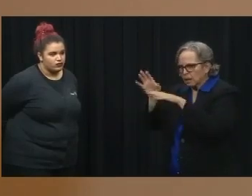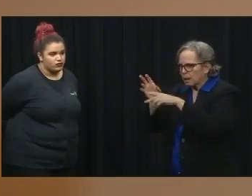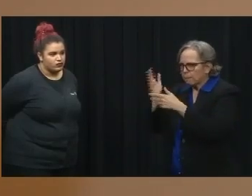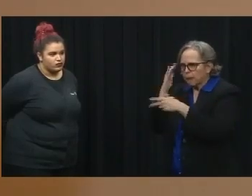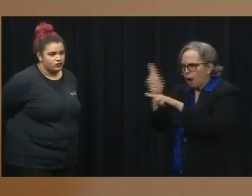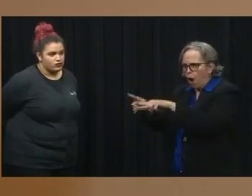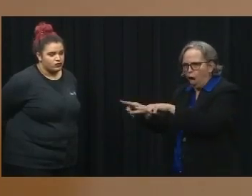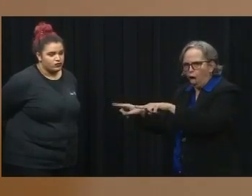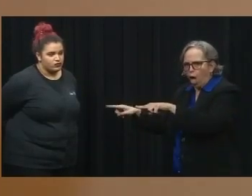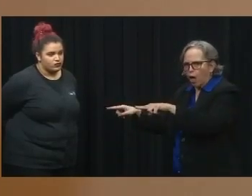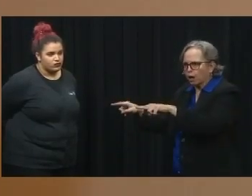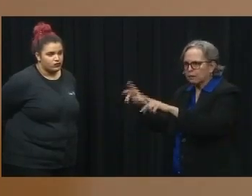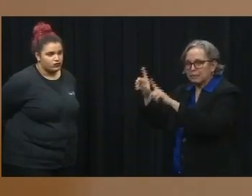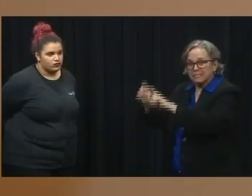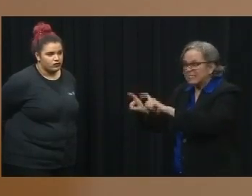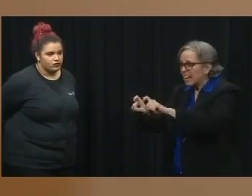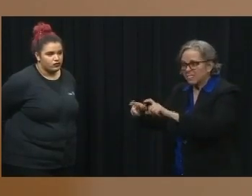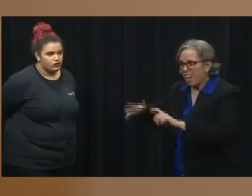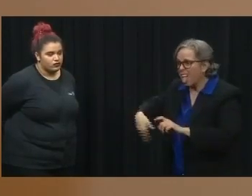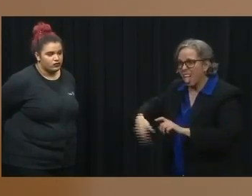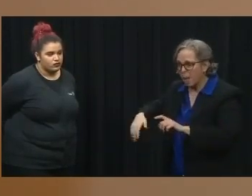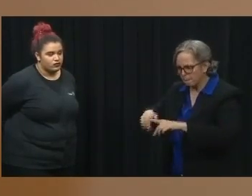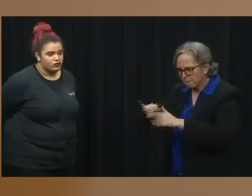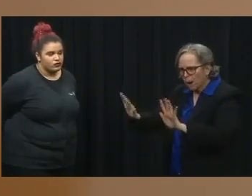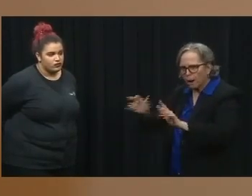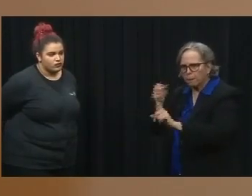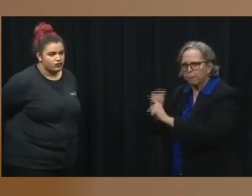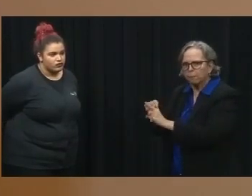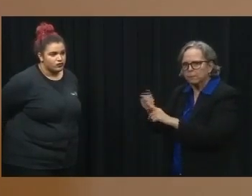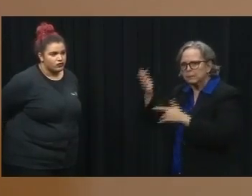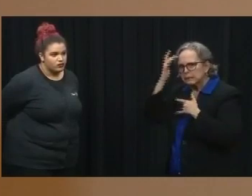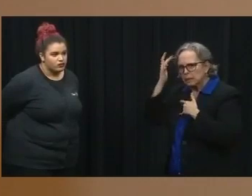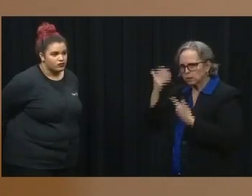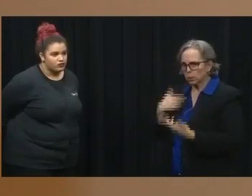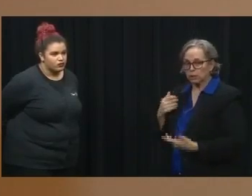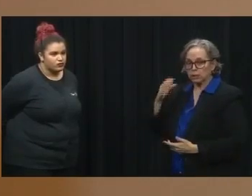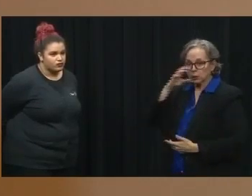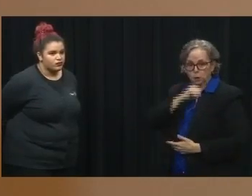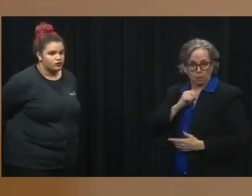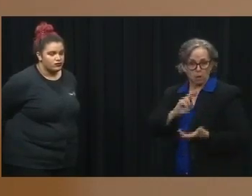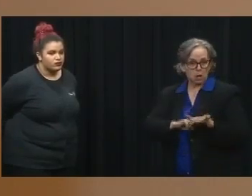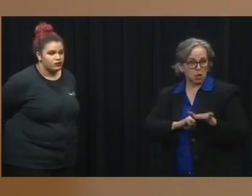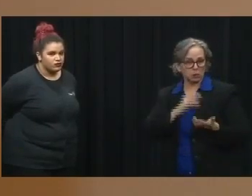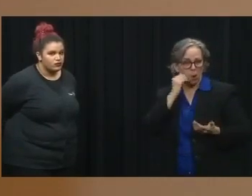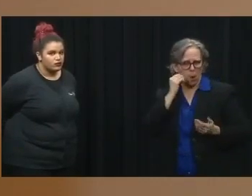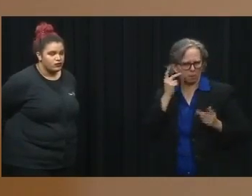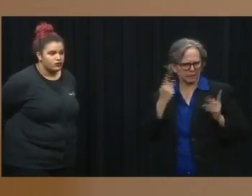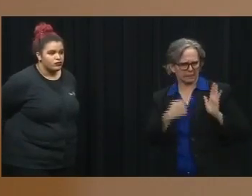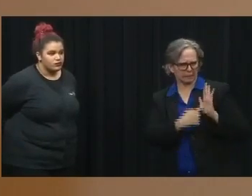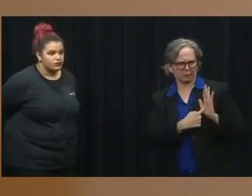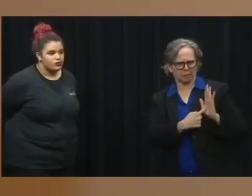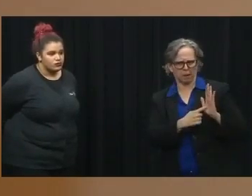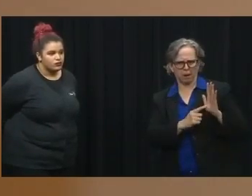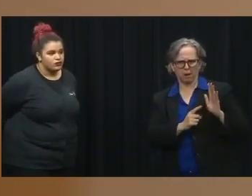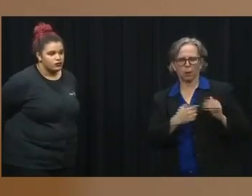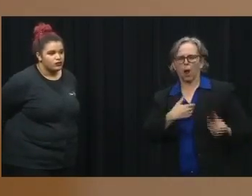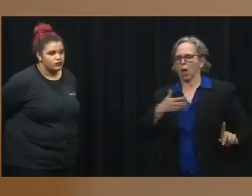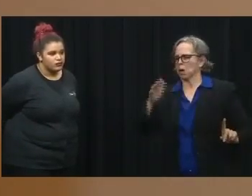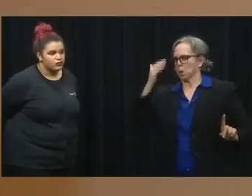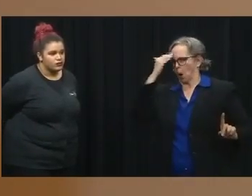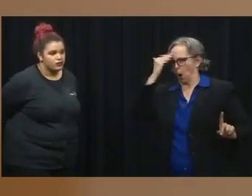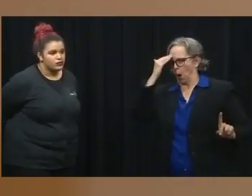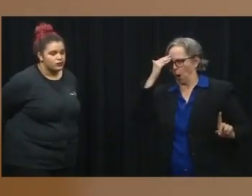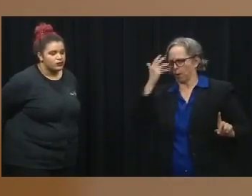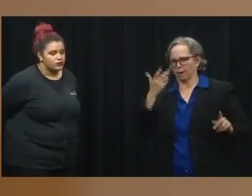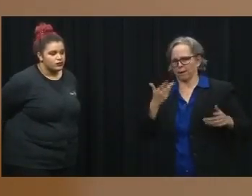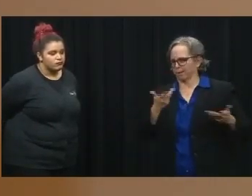tested now. We can assume, even within some of our nursing homes, we see the symptoms, we know they have it, even without having to test for it. So